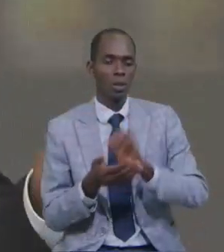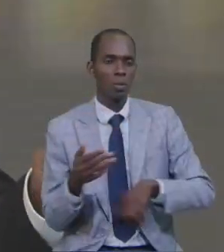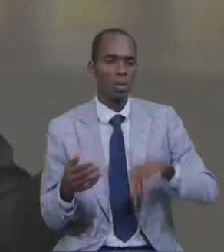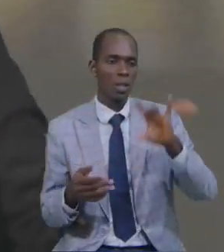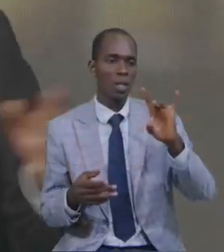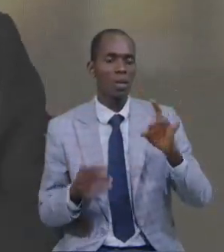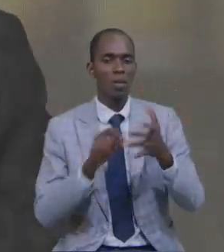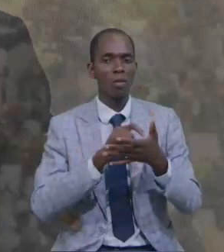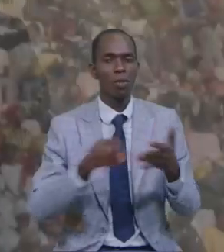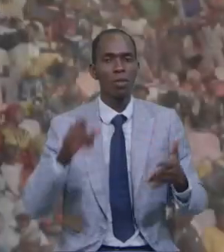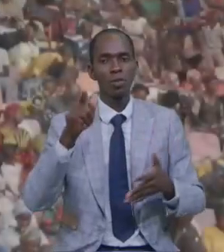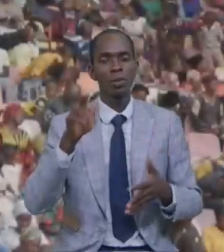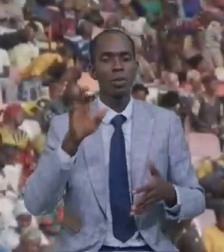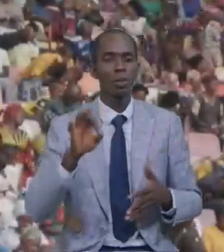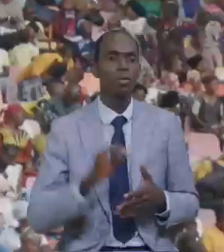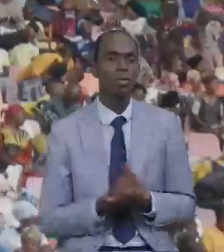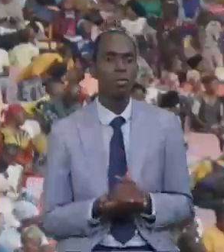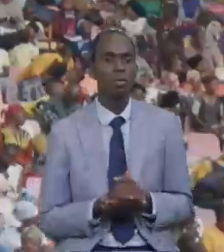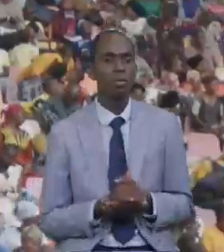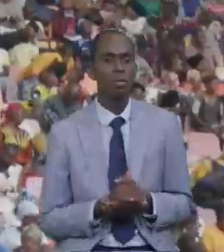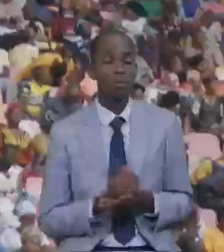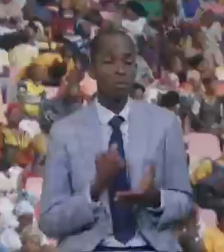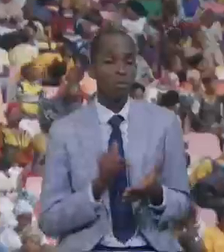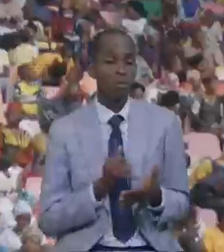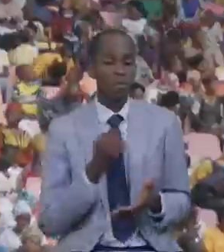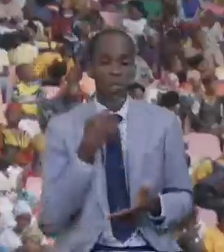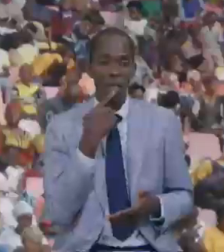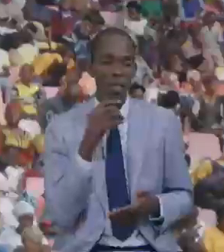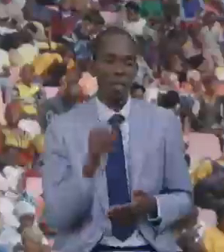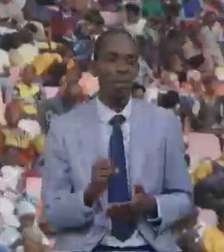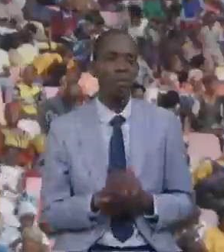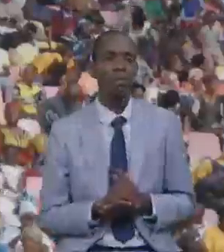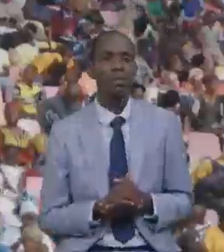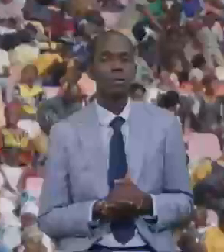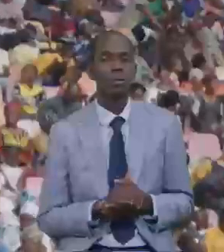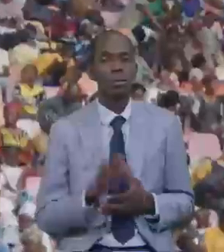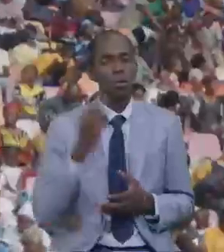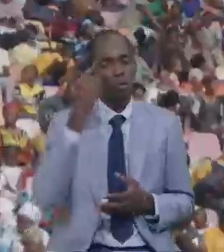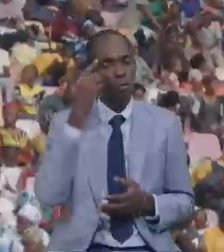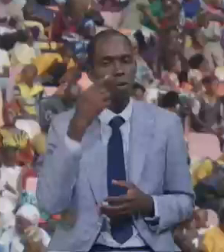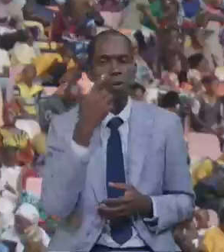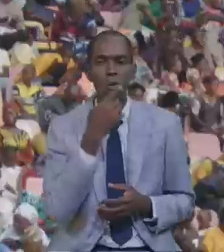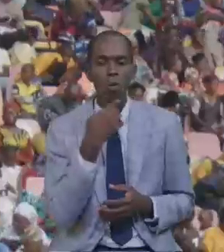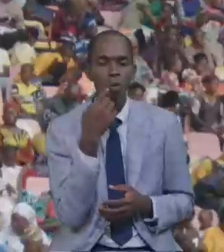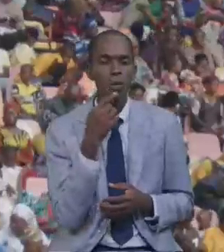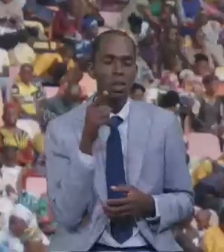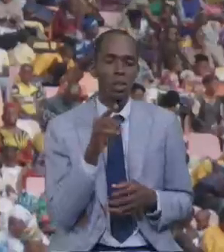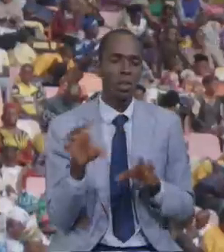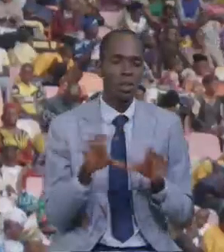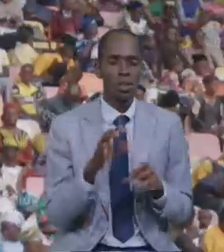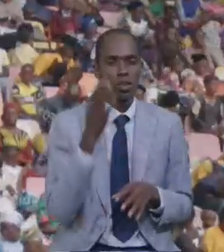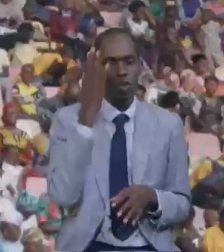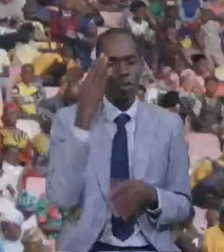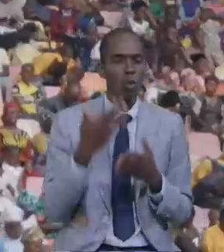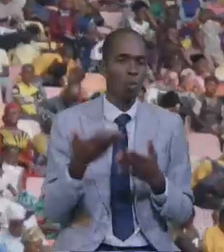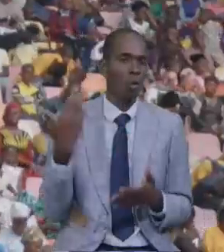whom he did foreknow, he also did predestinate to be conformed to